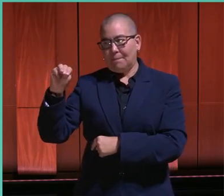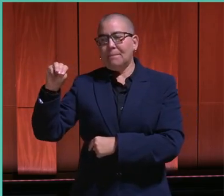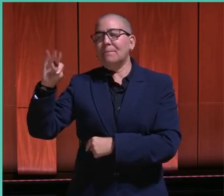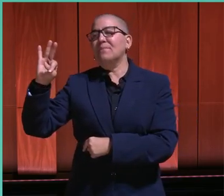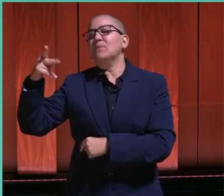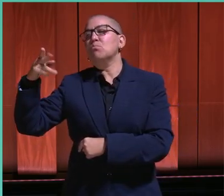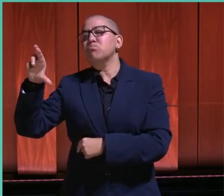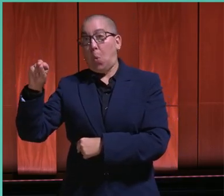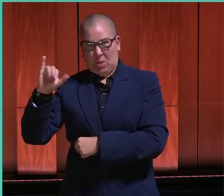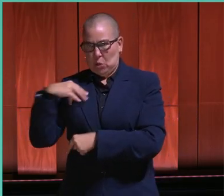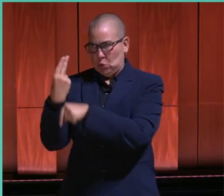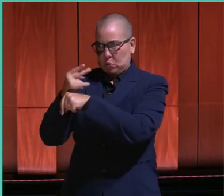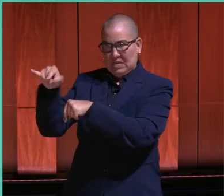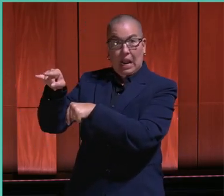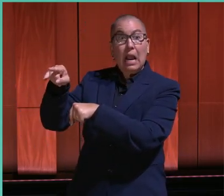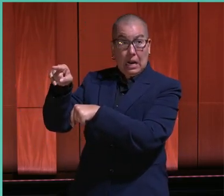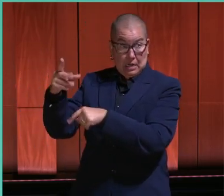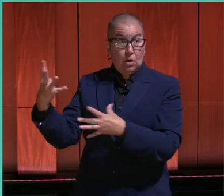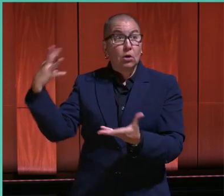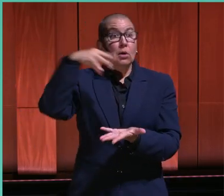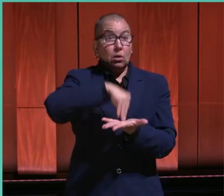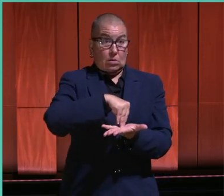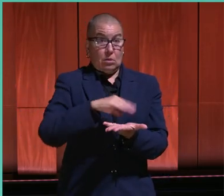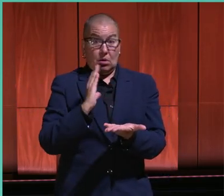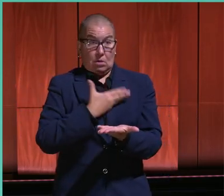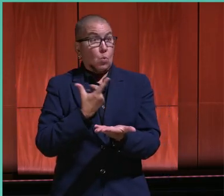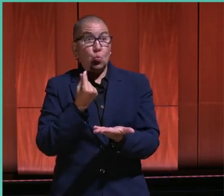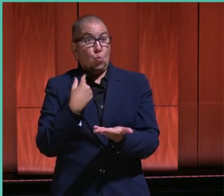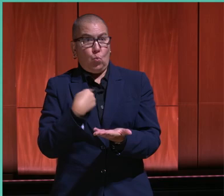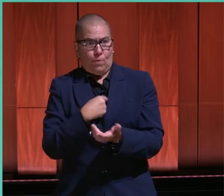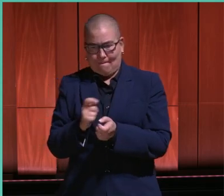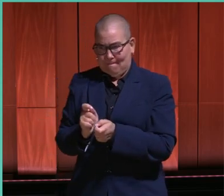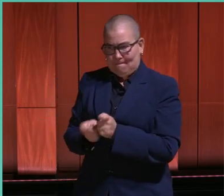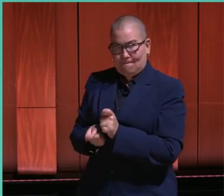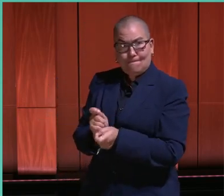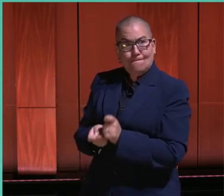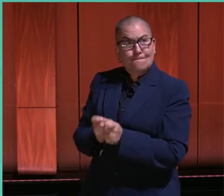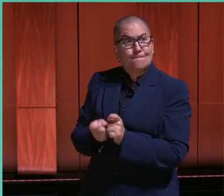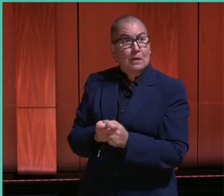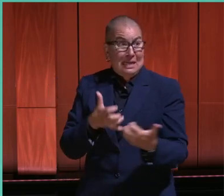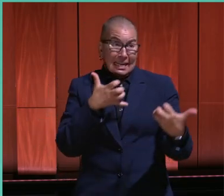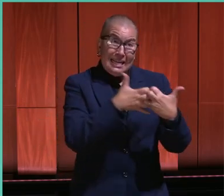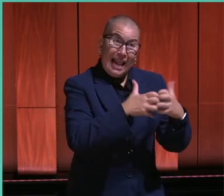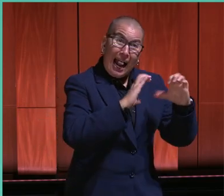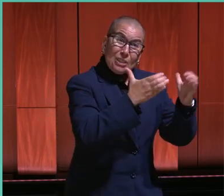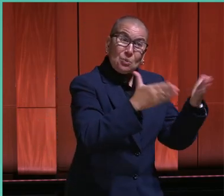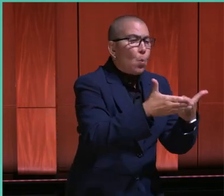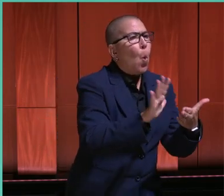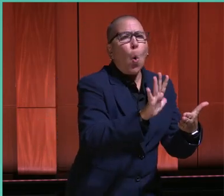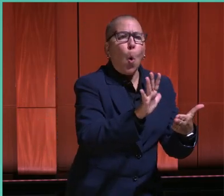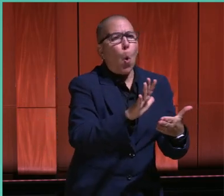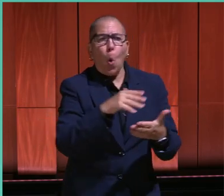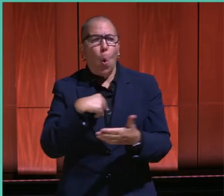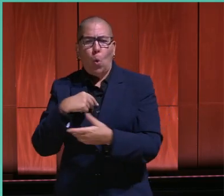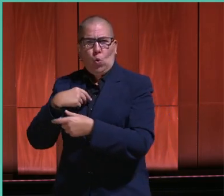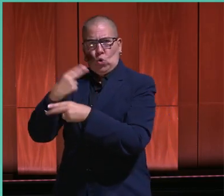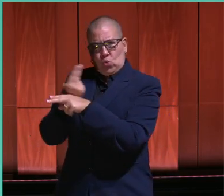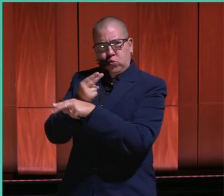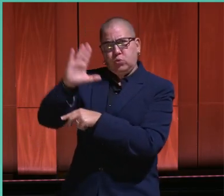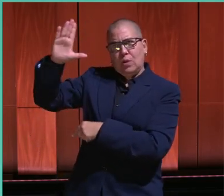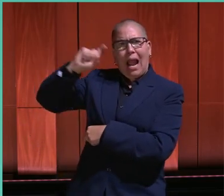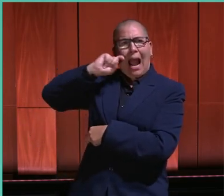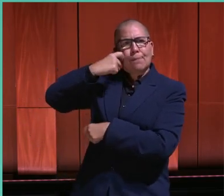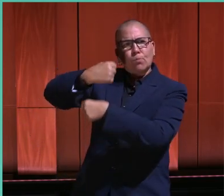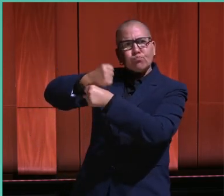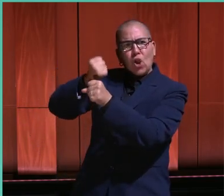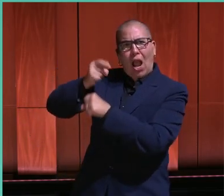remotely without interrupting the classroom. And also we use various Apple products as well that we've definitely noticed our students are able to get to